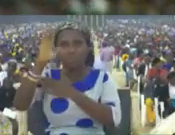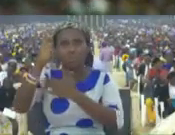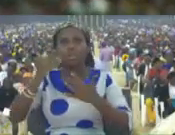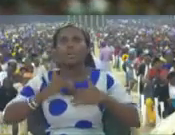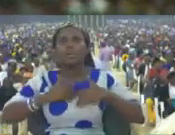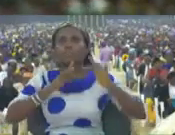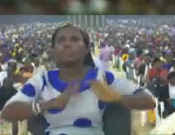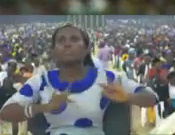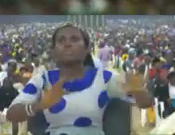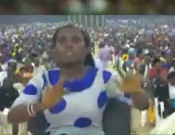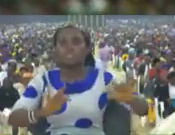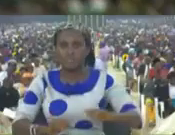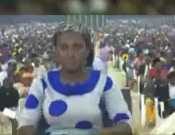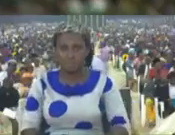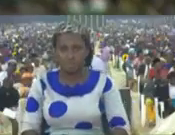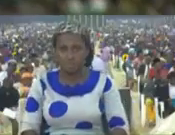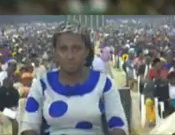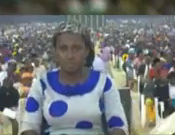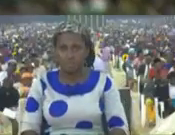No,